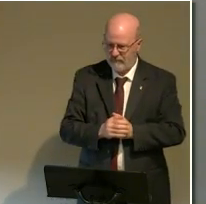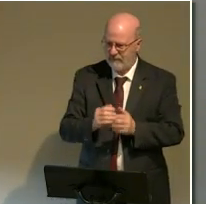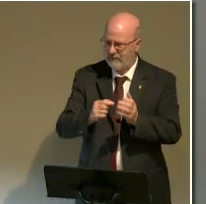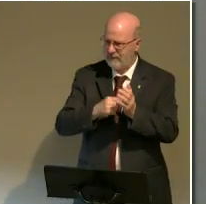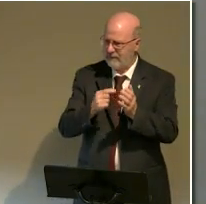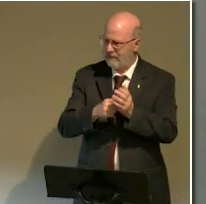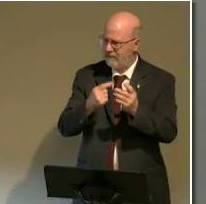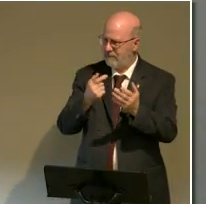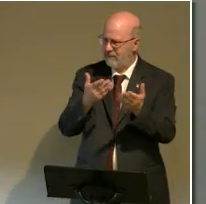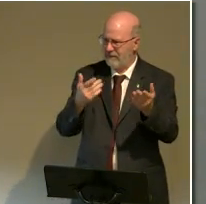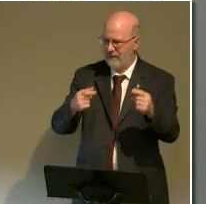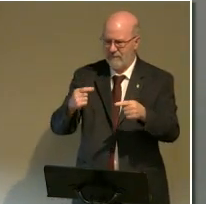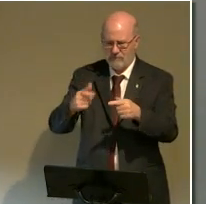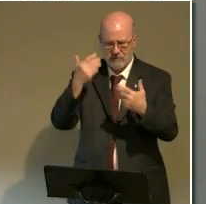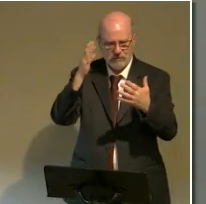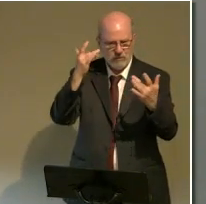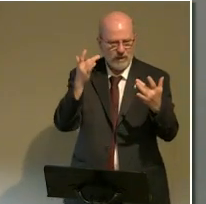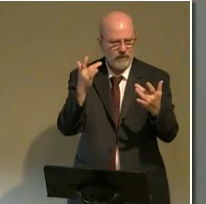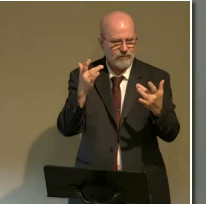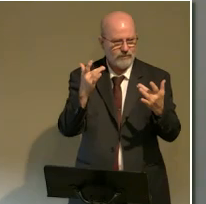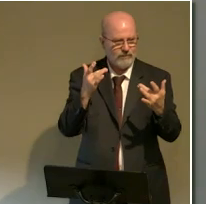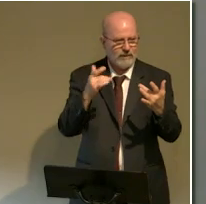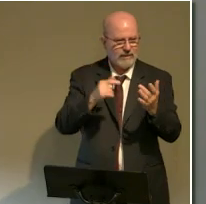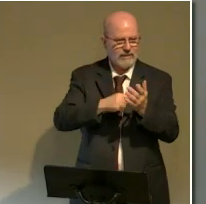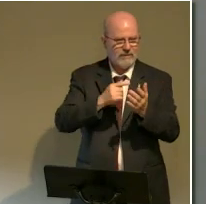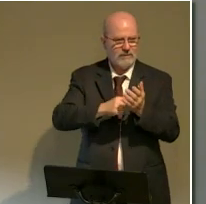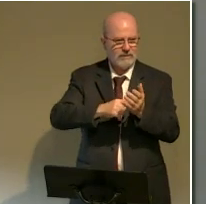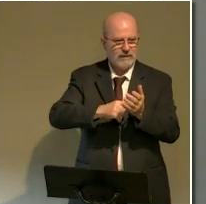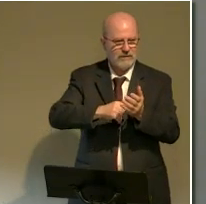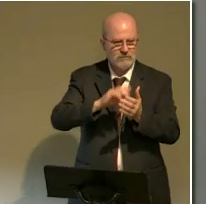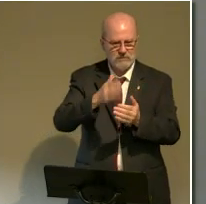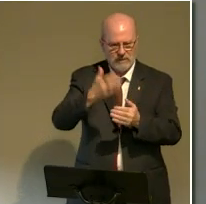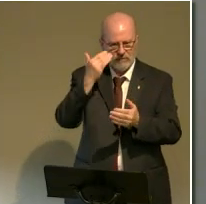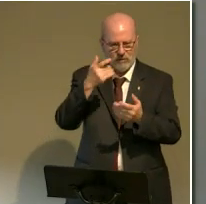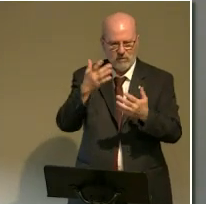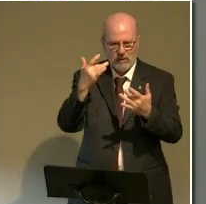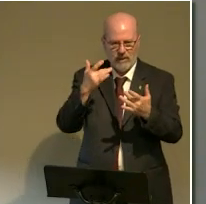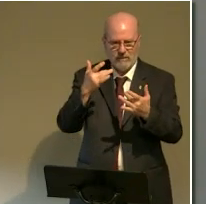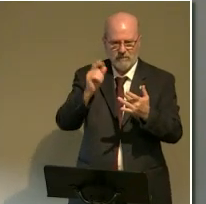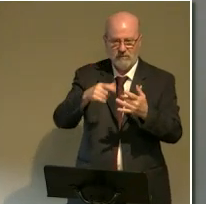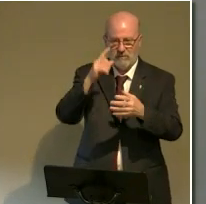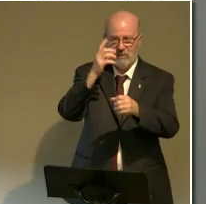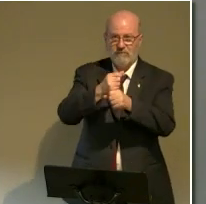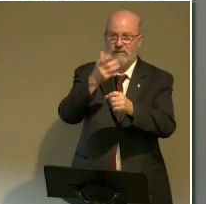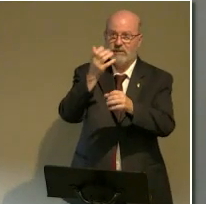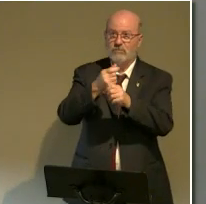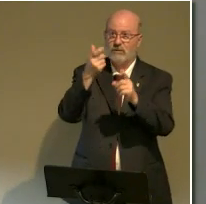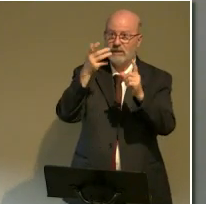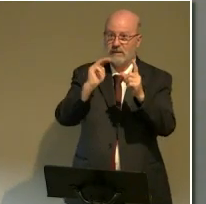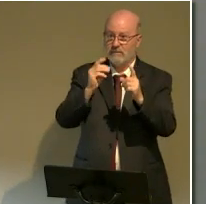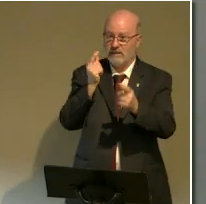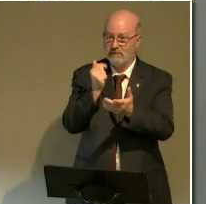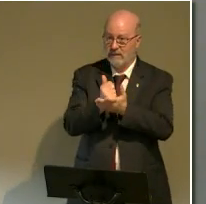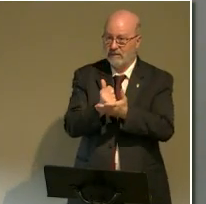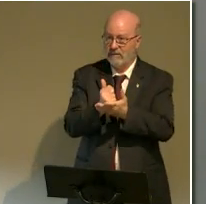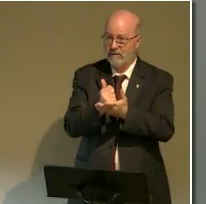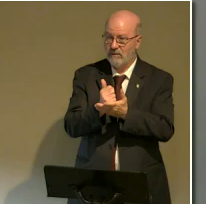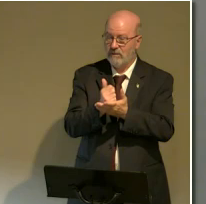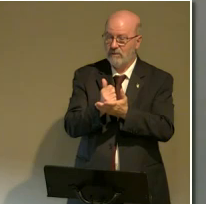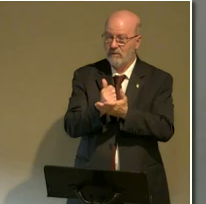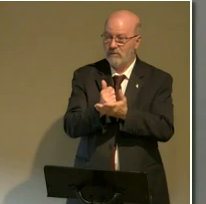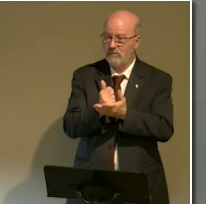sometimes things happen and we don't know why, and sometimes we're not going to know why, but we have to put our faith and trust in Him. Amen. So we're